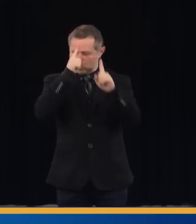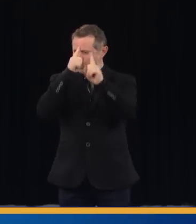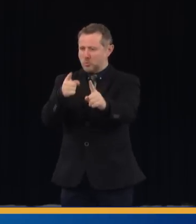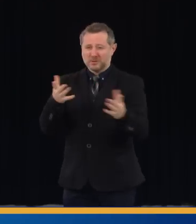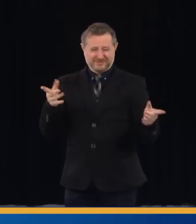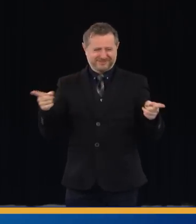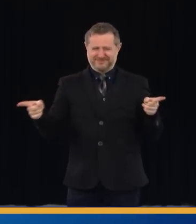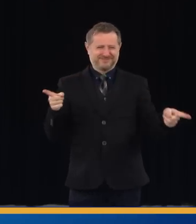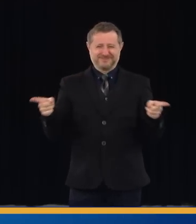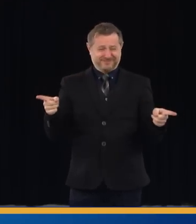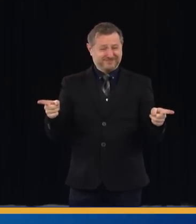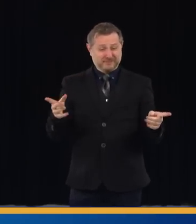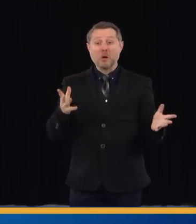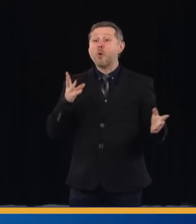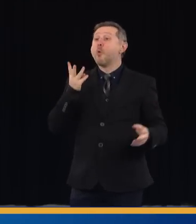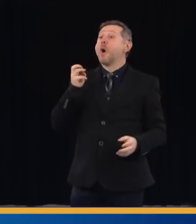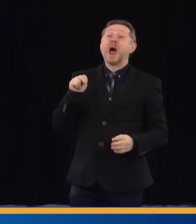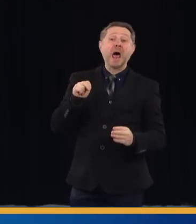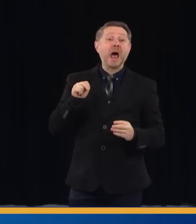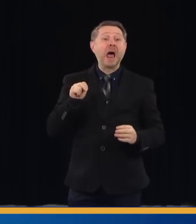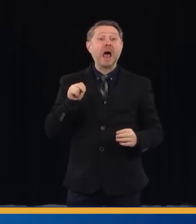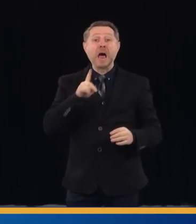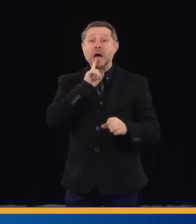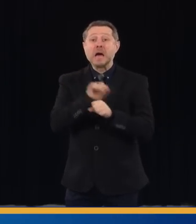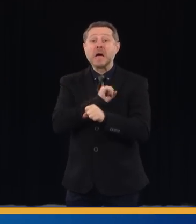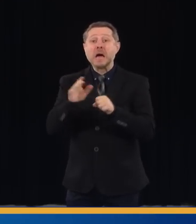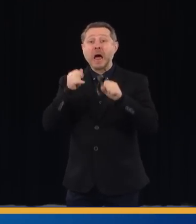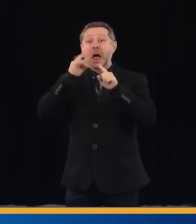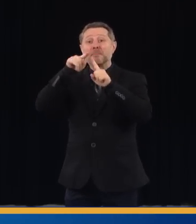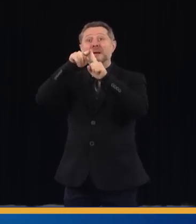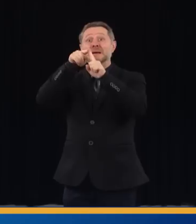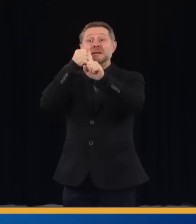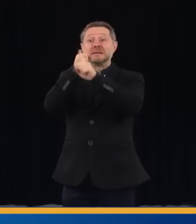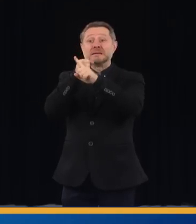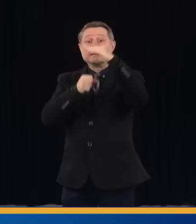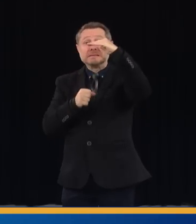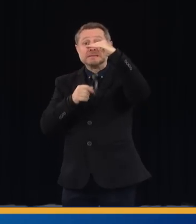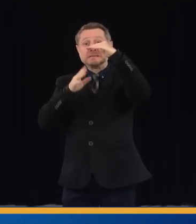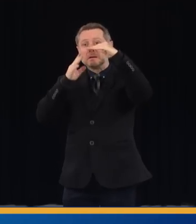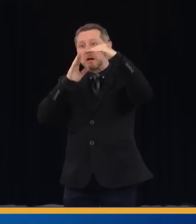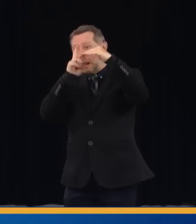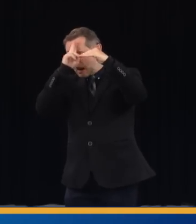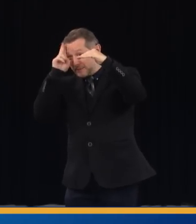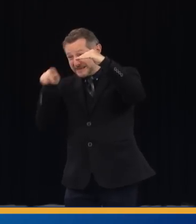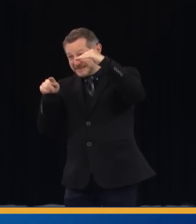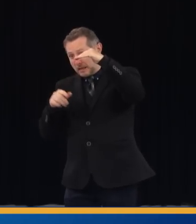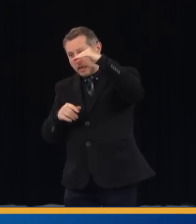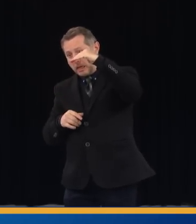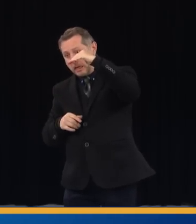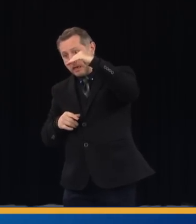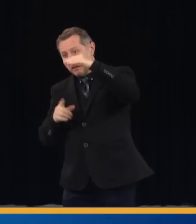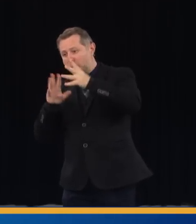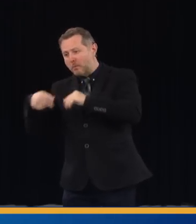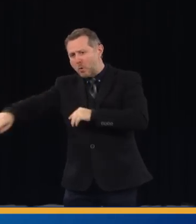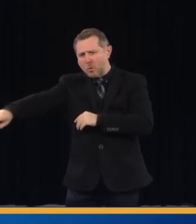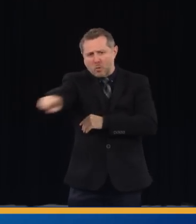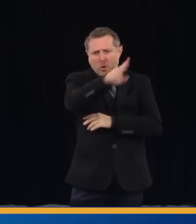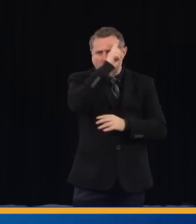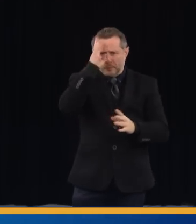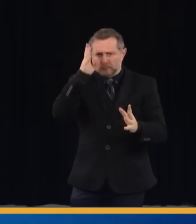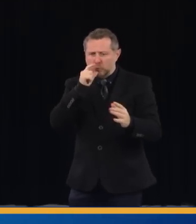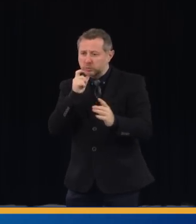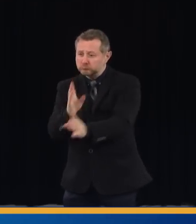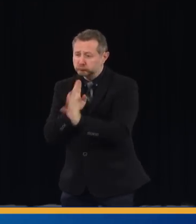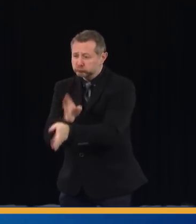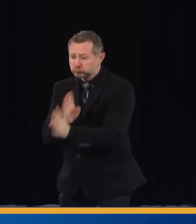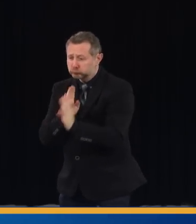apex, can your hospital system manage the volume of people coming into the hospital system?